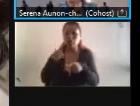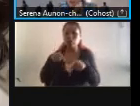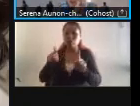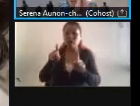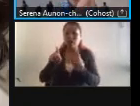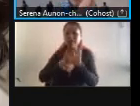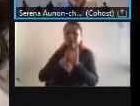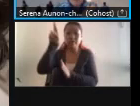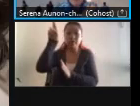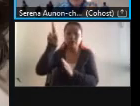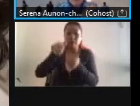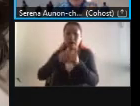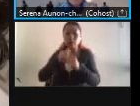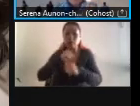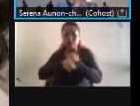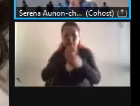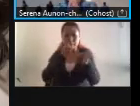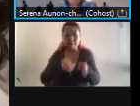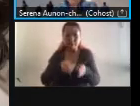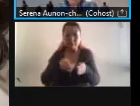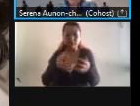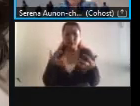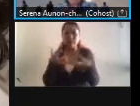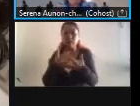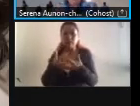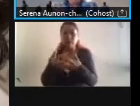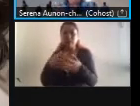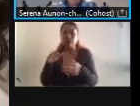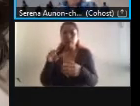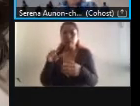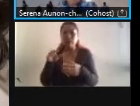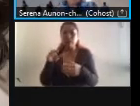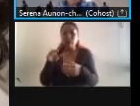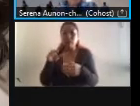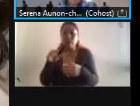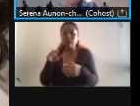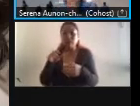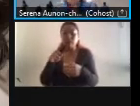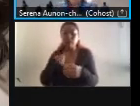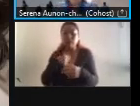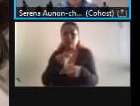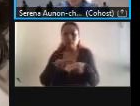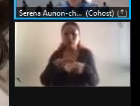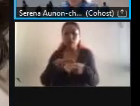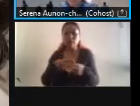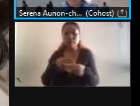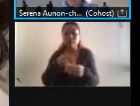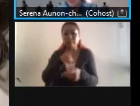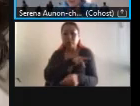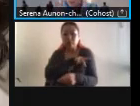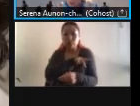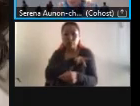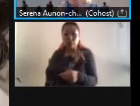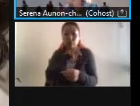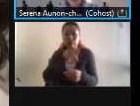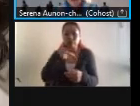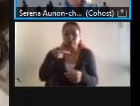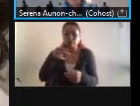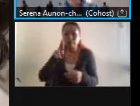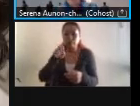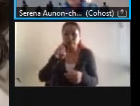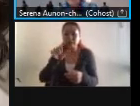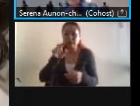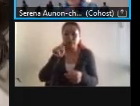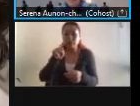I call personalized precision preventive medicine. Everybody's different. And in order to